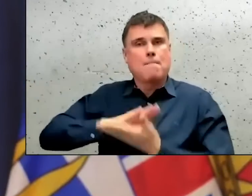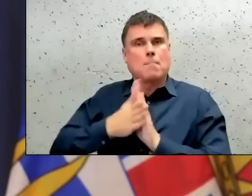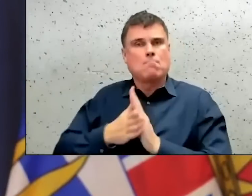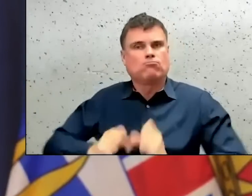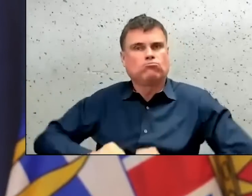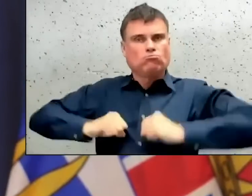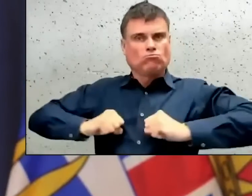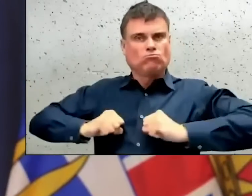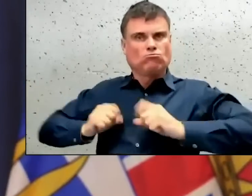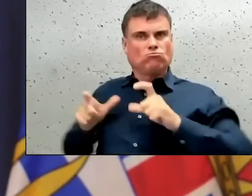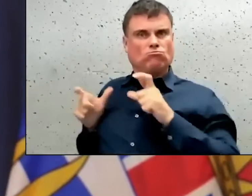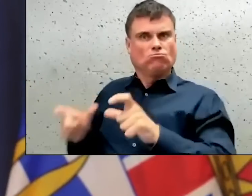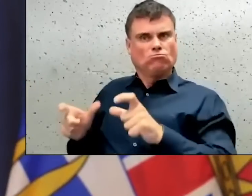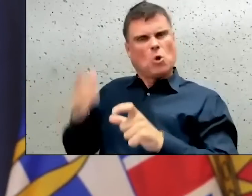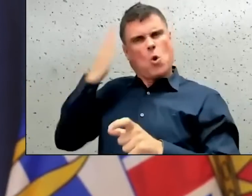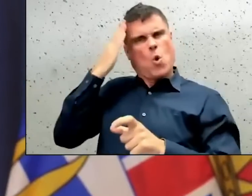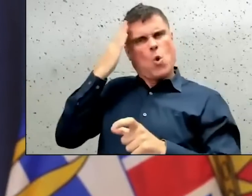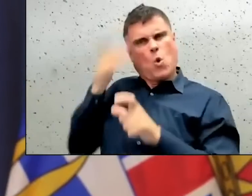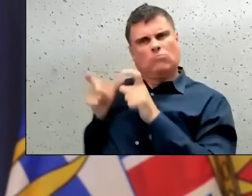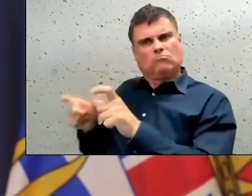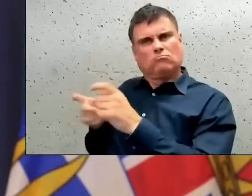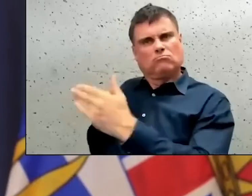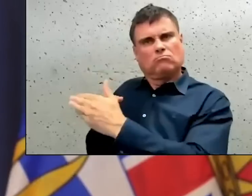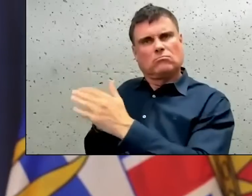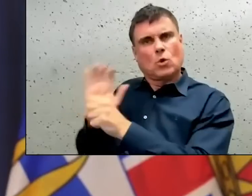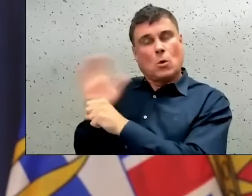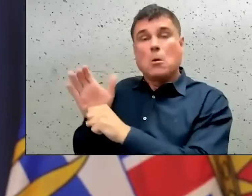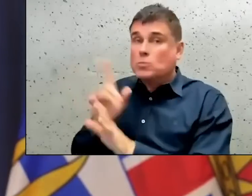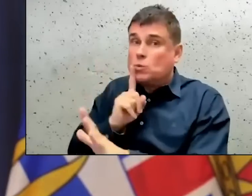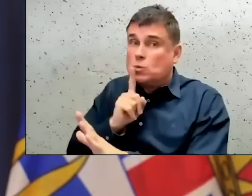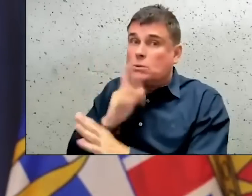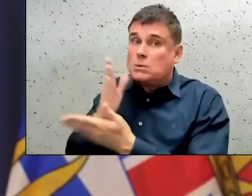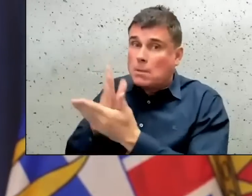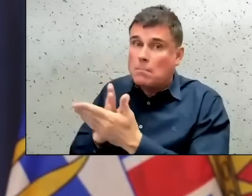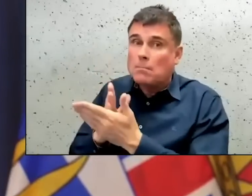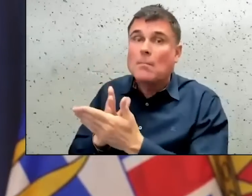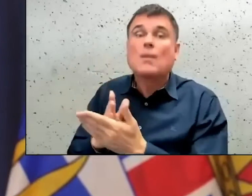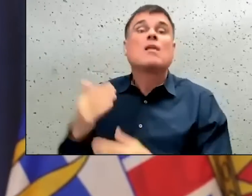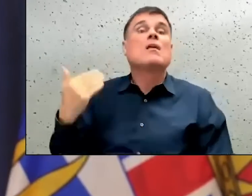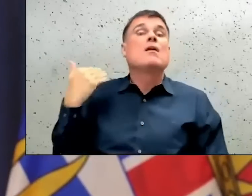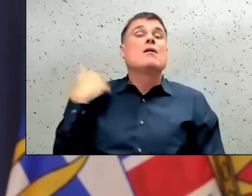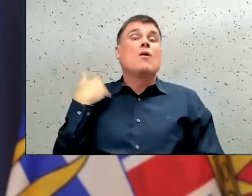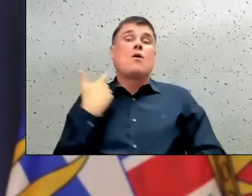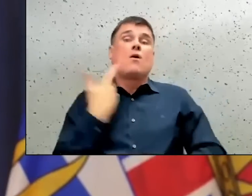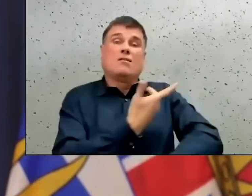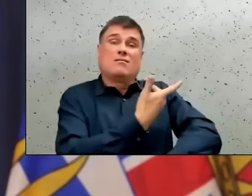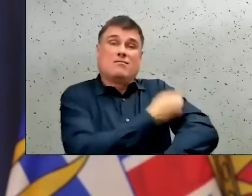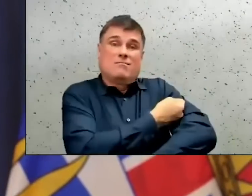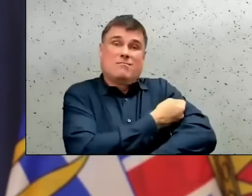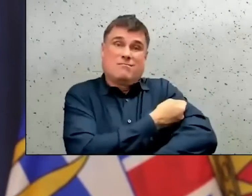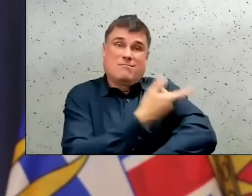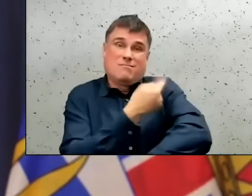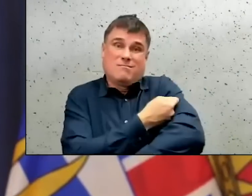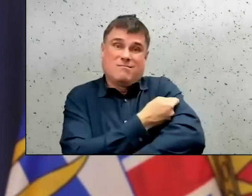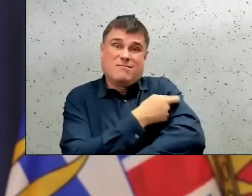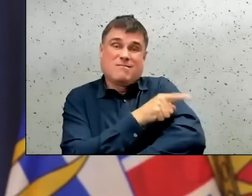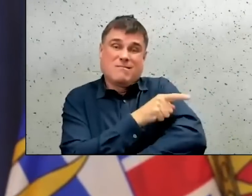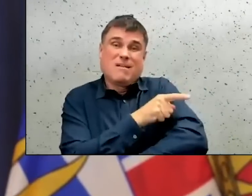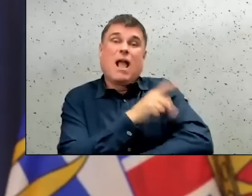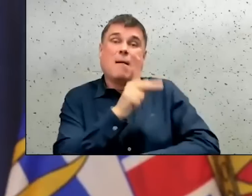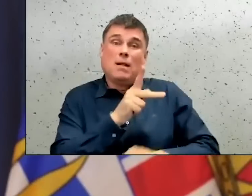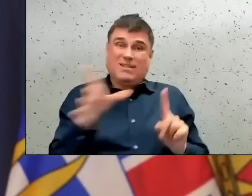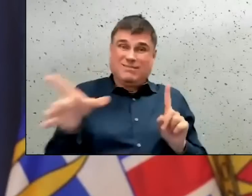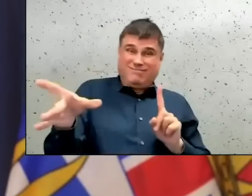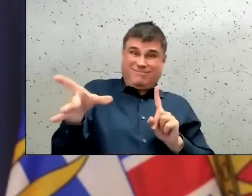early on, when we had limited supplies of vaccine, we didn't prioritize people who had a recent infection within 3